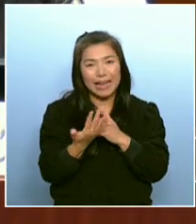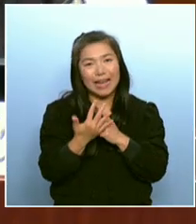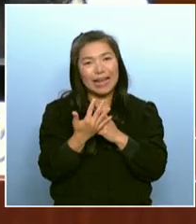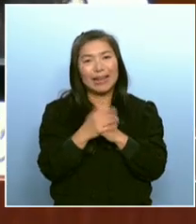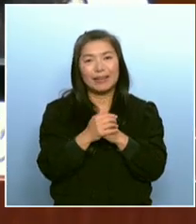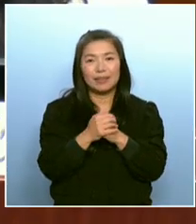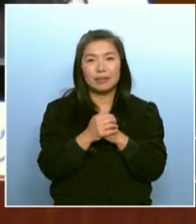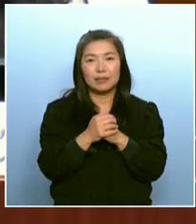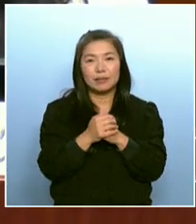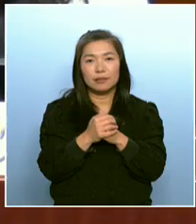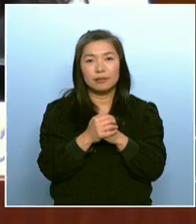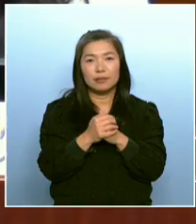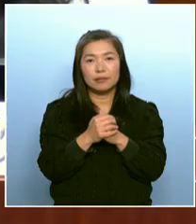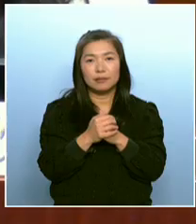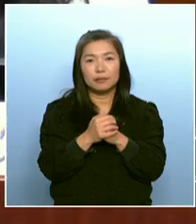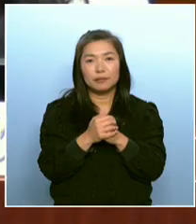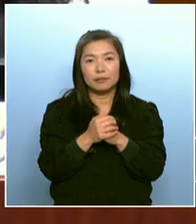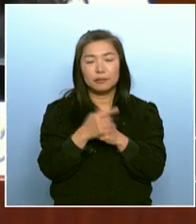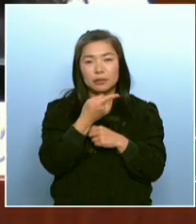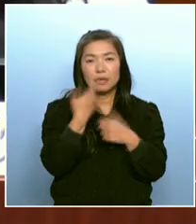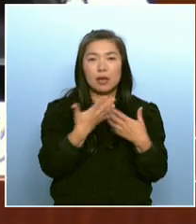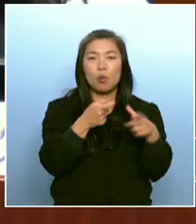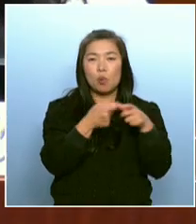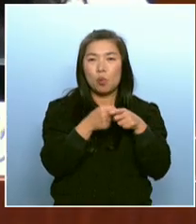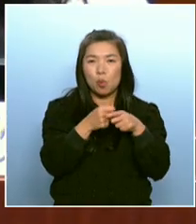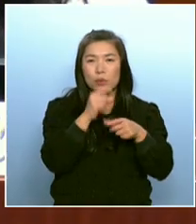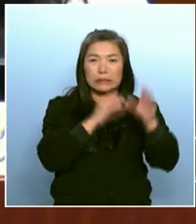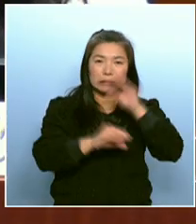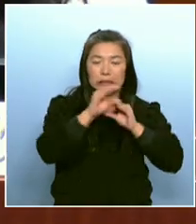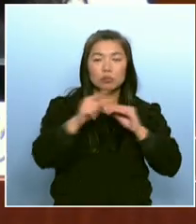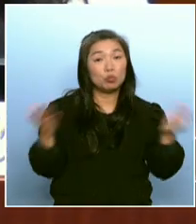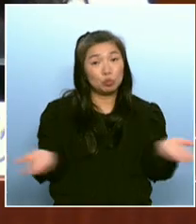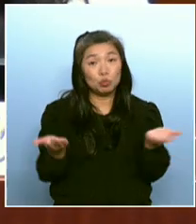to grant the site to the housing society.